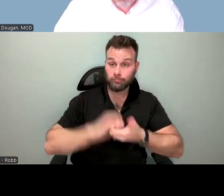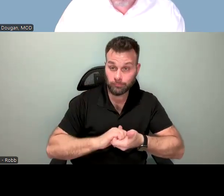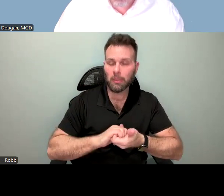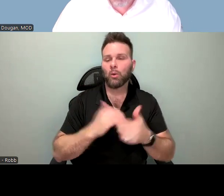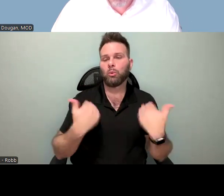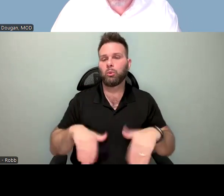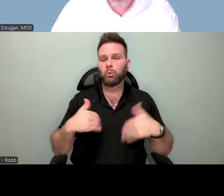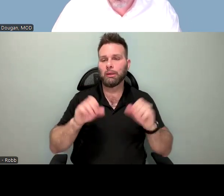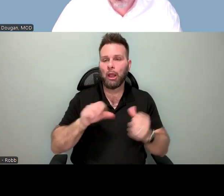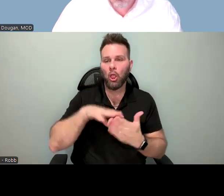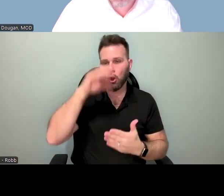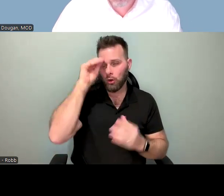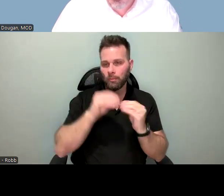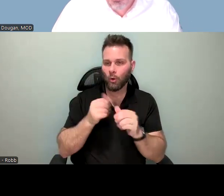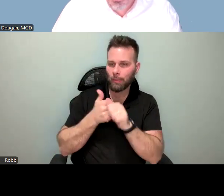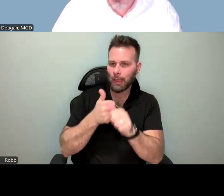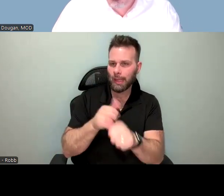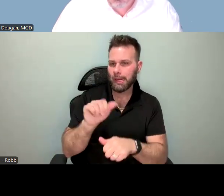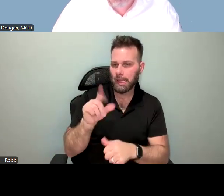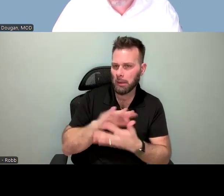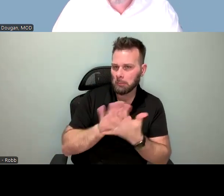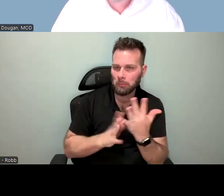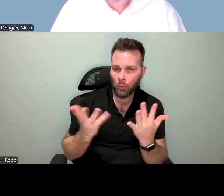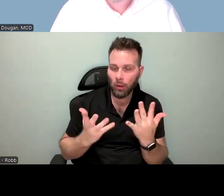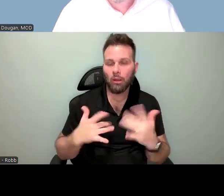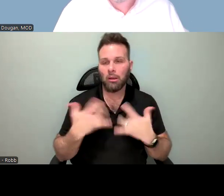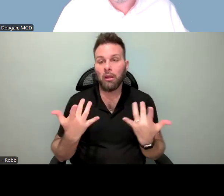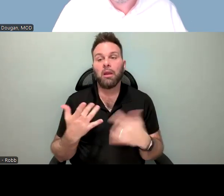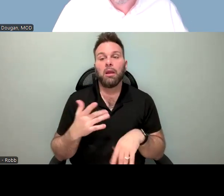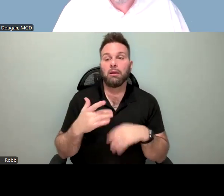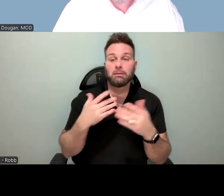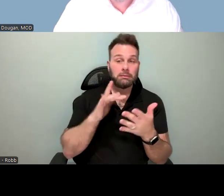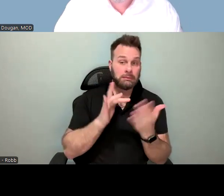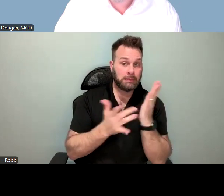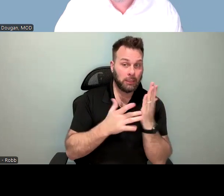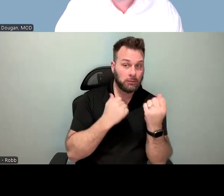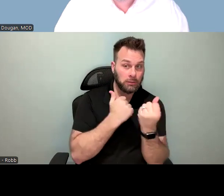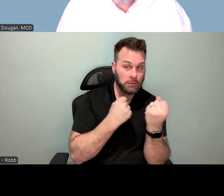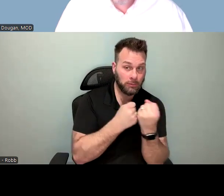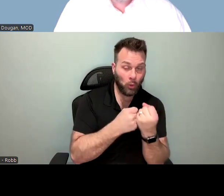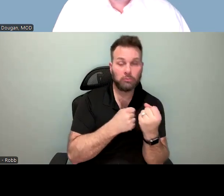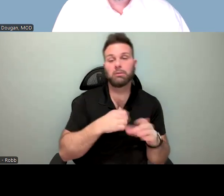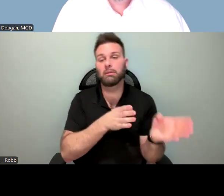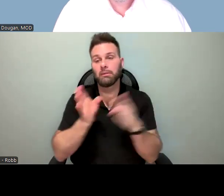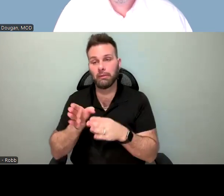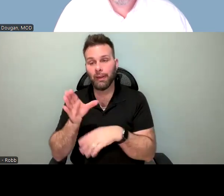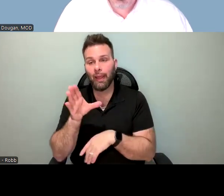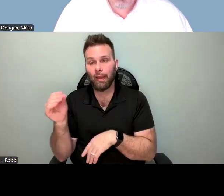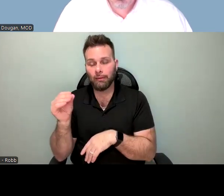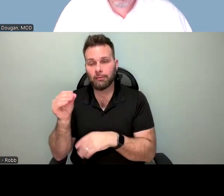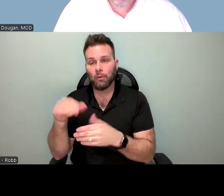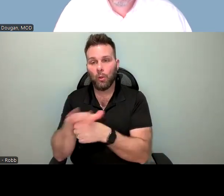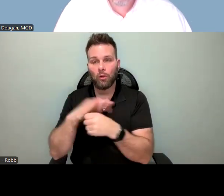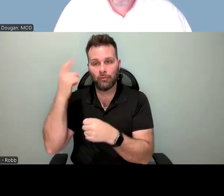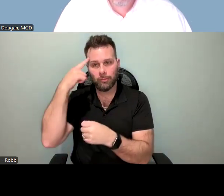on ADA compliance. They can access technical assistance and enhance the local government's ability to address accessibility concerns